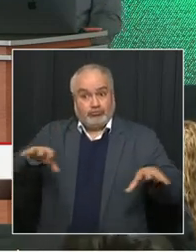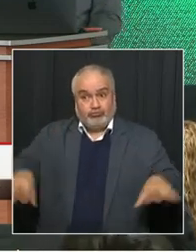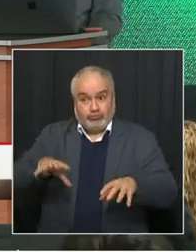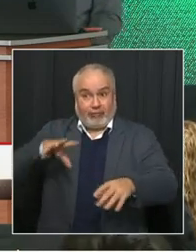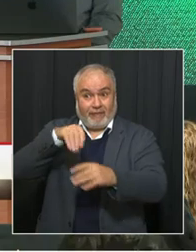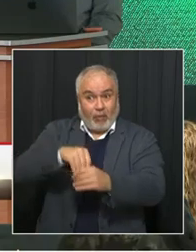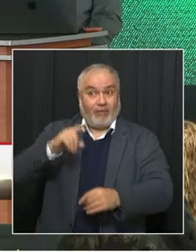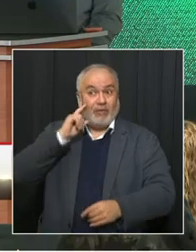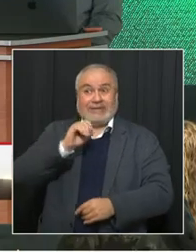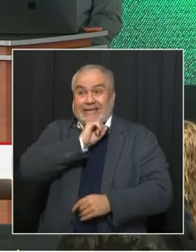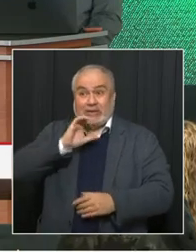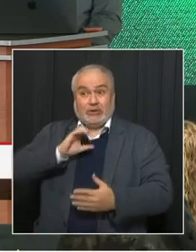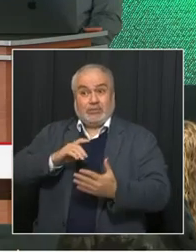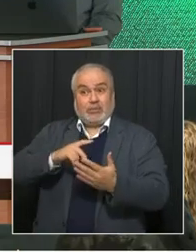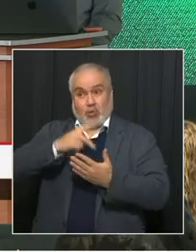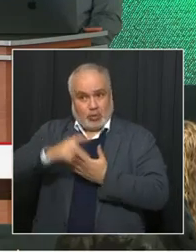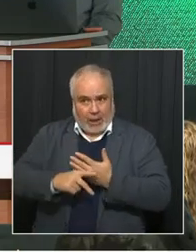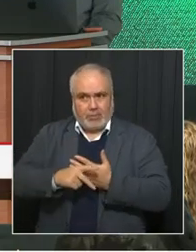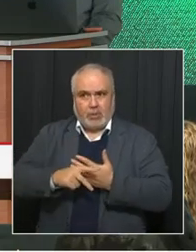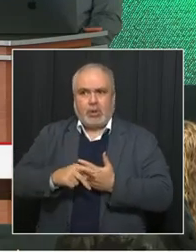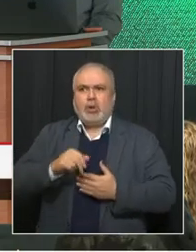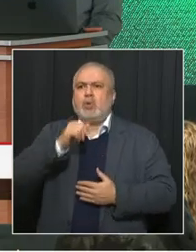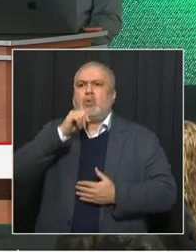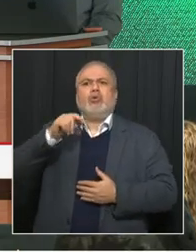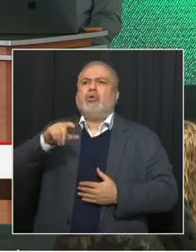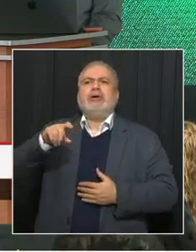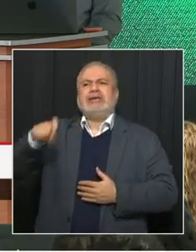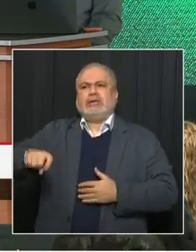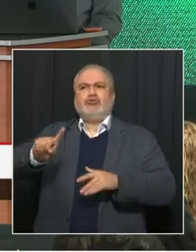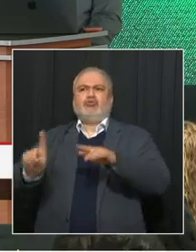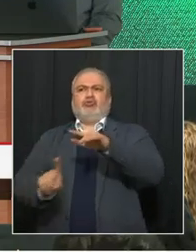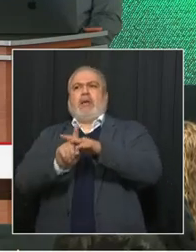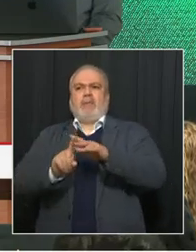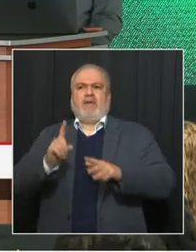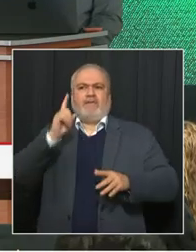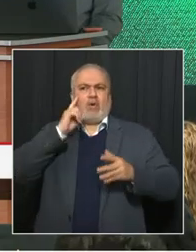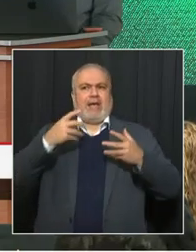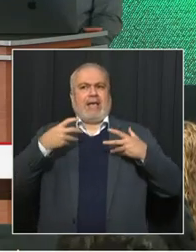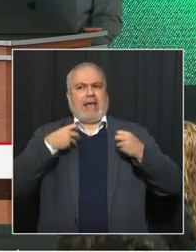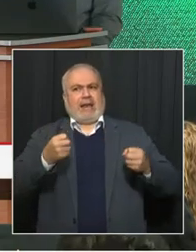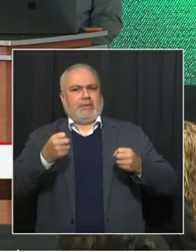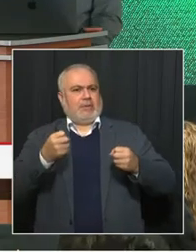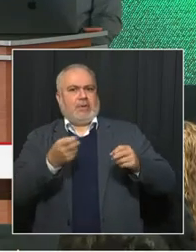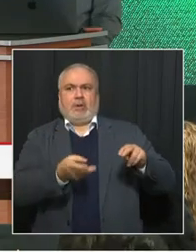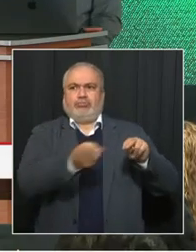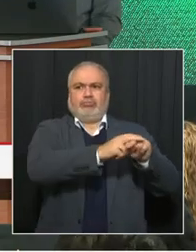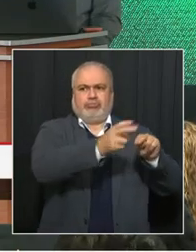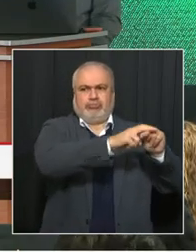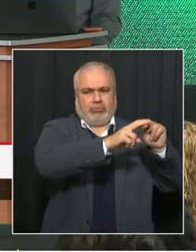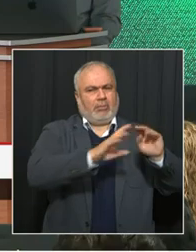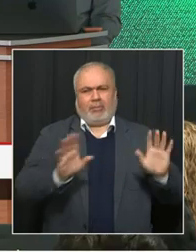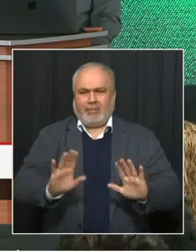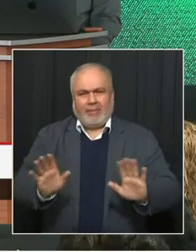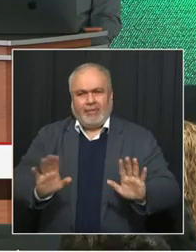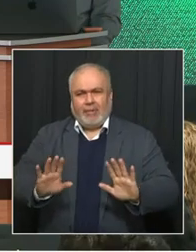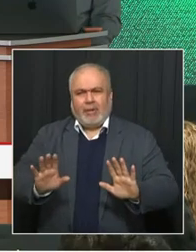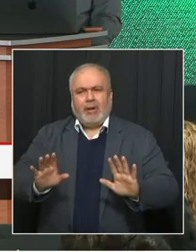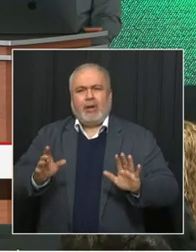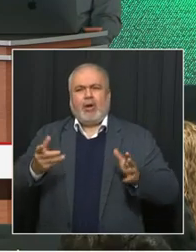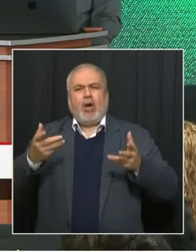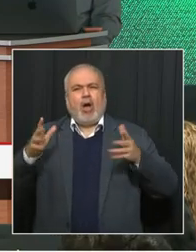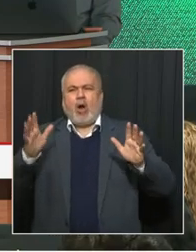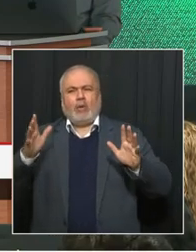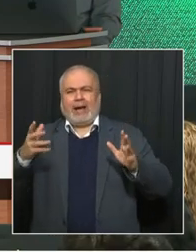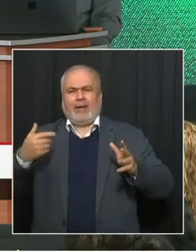on that program for where healthcare costs are going up, like our first caller said, because now you're healthy and thriving in your